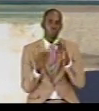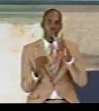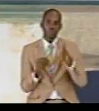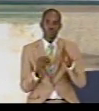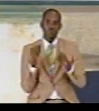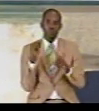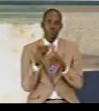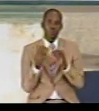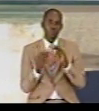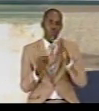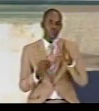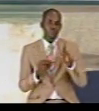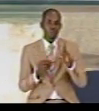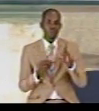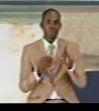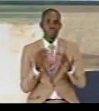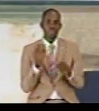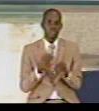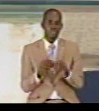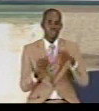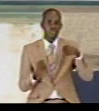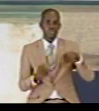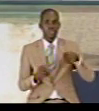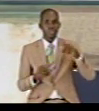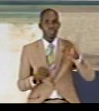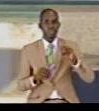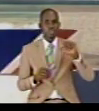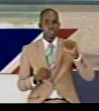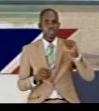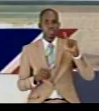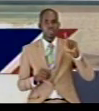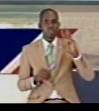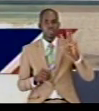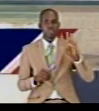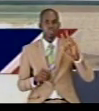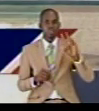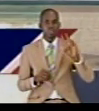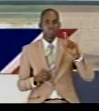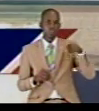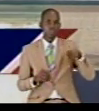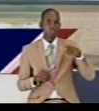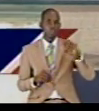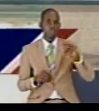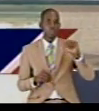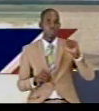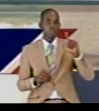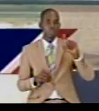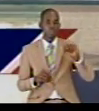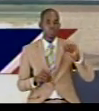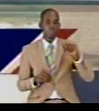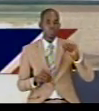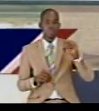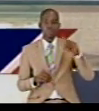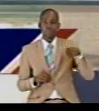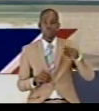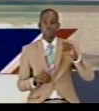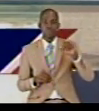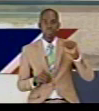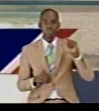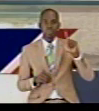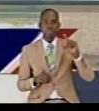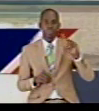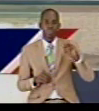in Psalm 42. Psalm 42. We're reading from verses 4